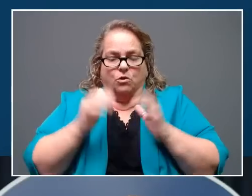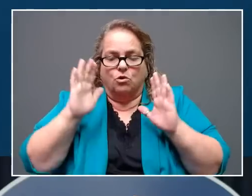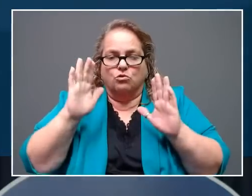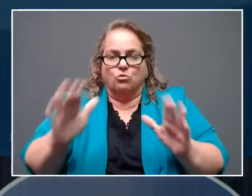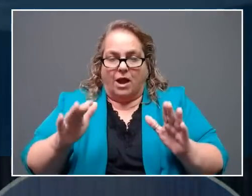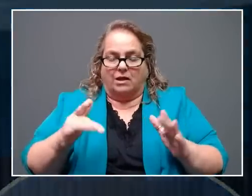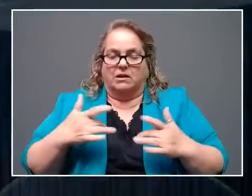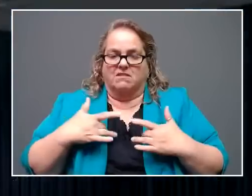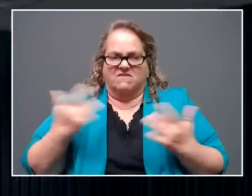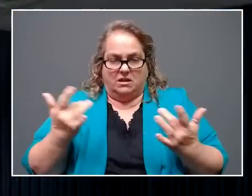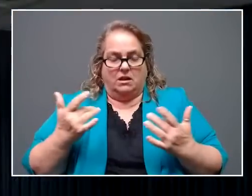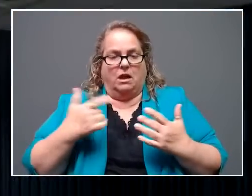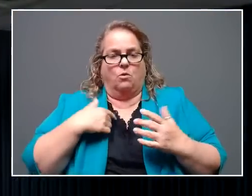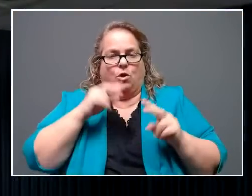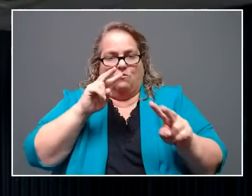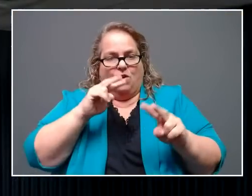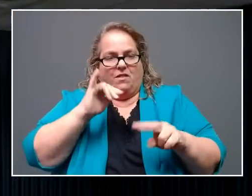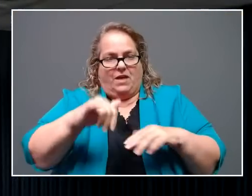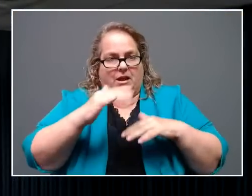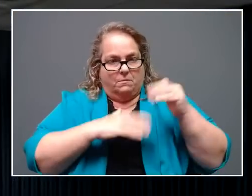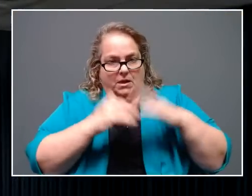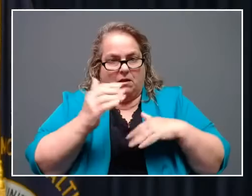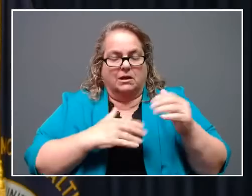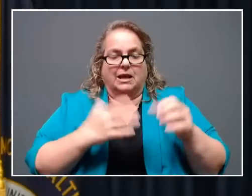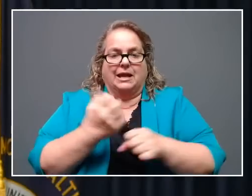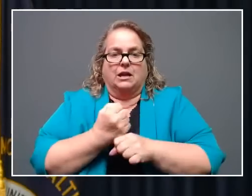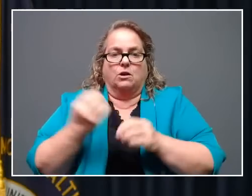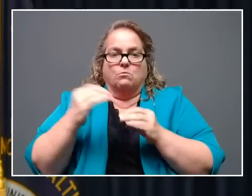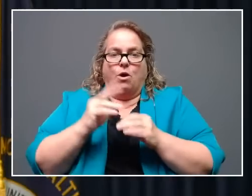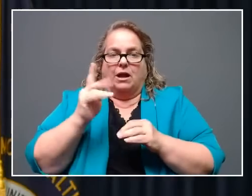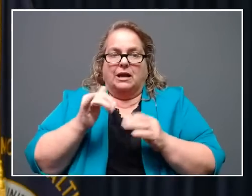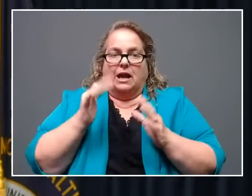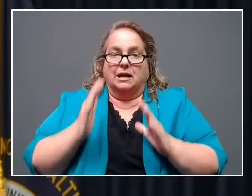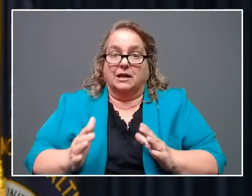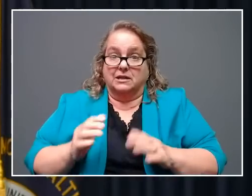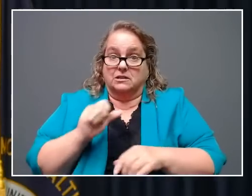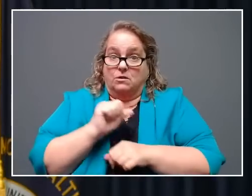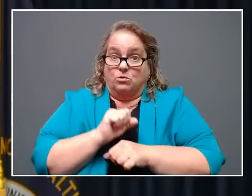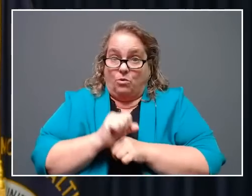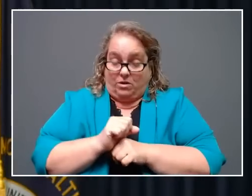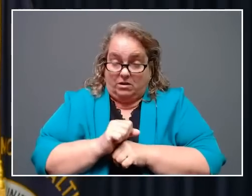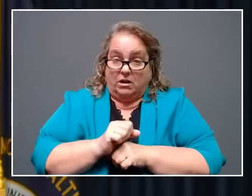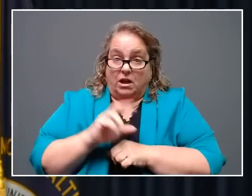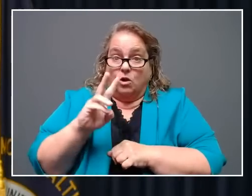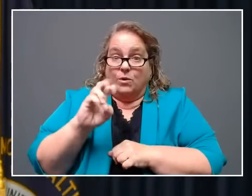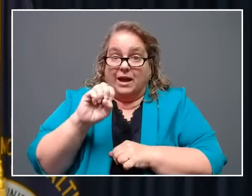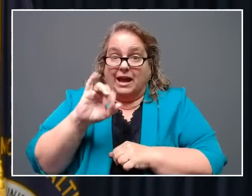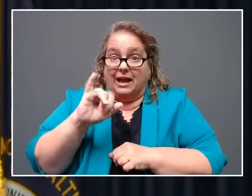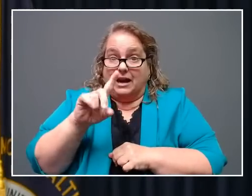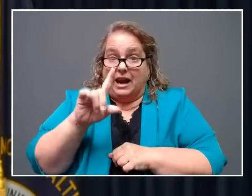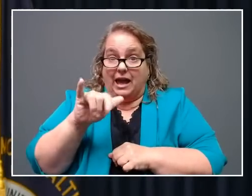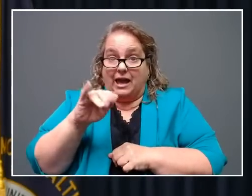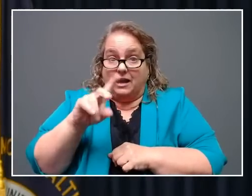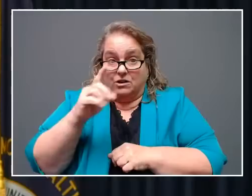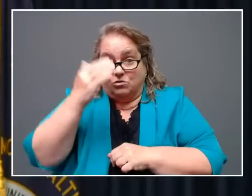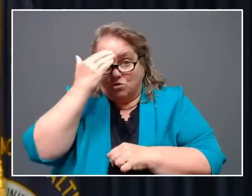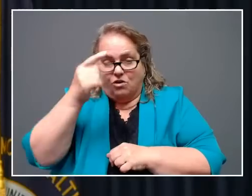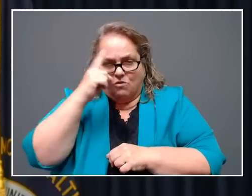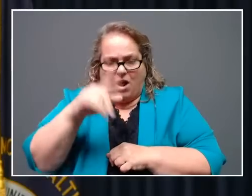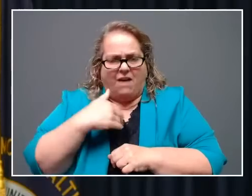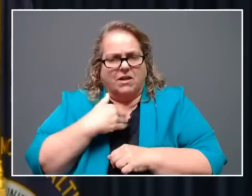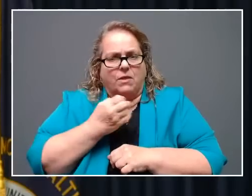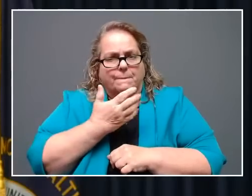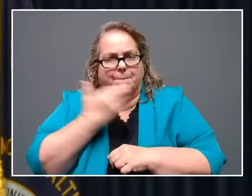getting that many more Kentuckians employed, and being known as having the best of this type of facility in the